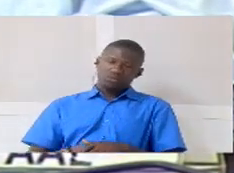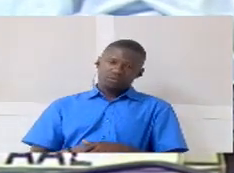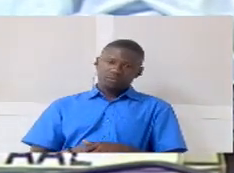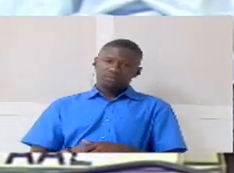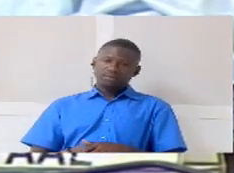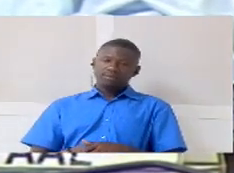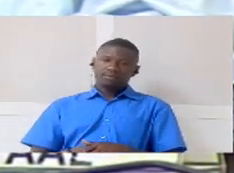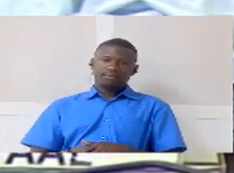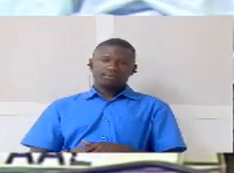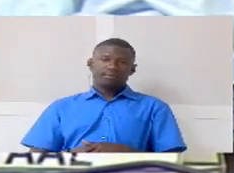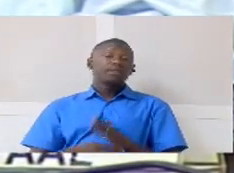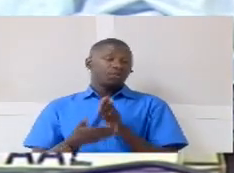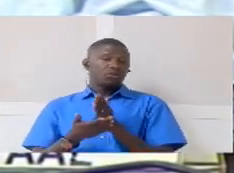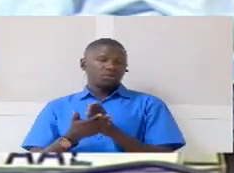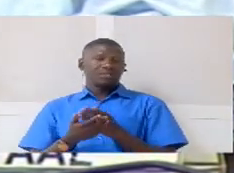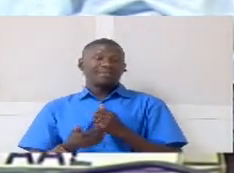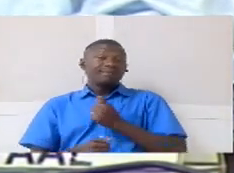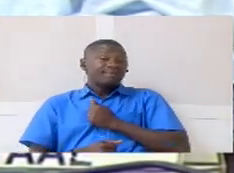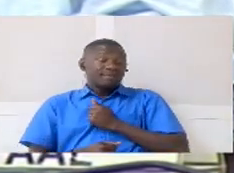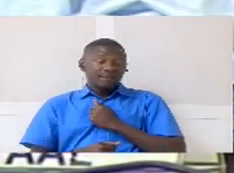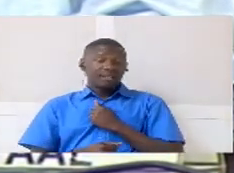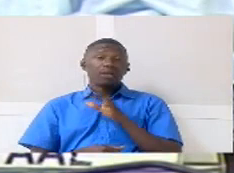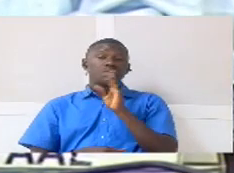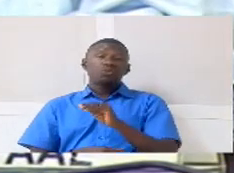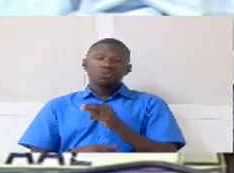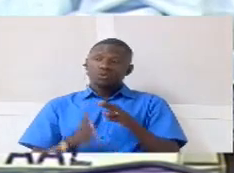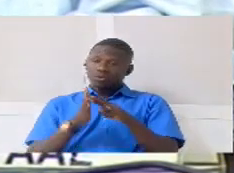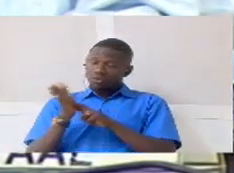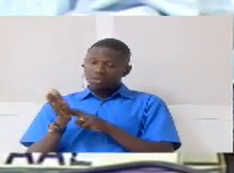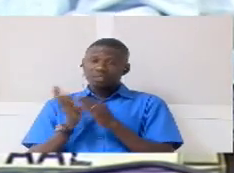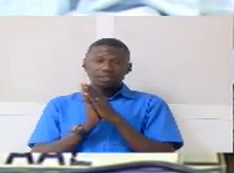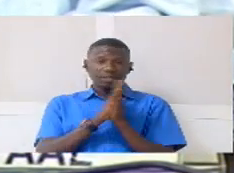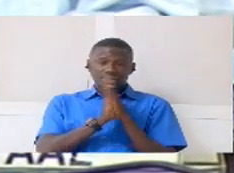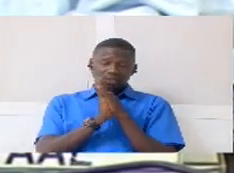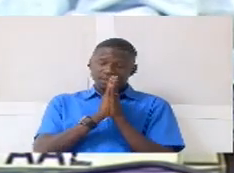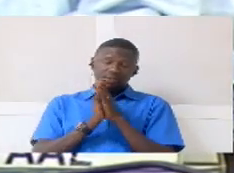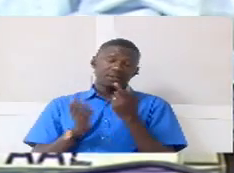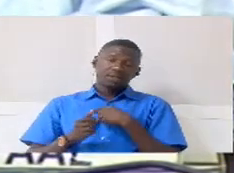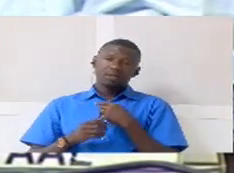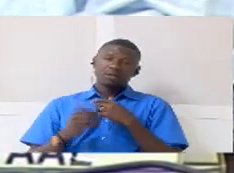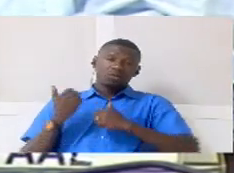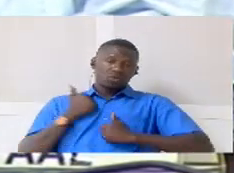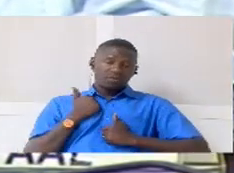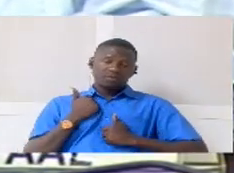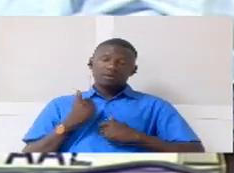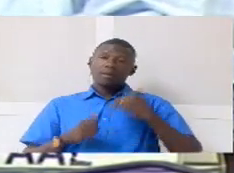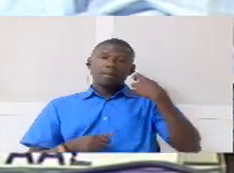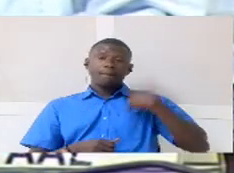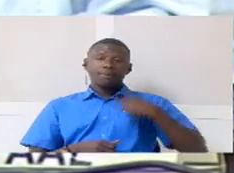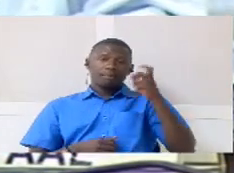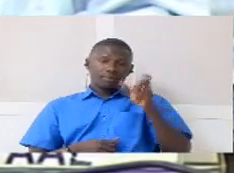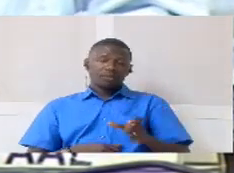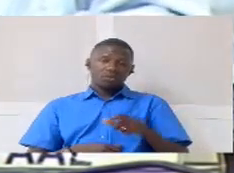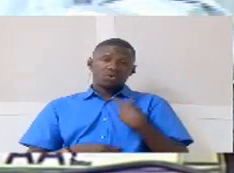of implementing the rules against certain officers of the state.